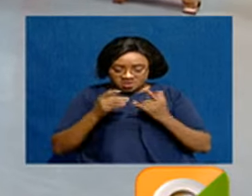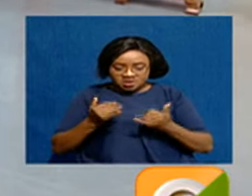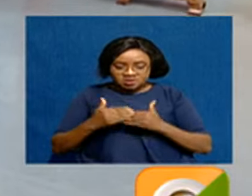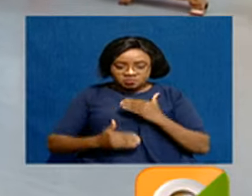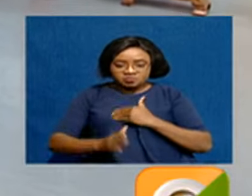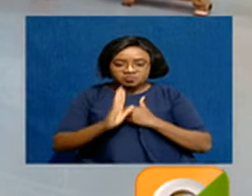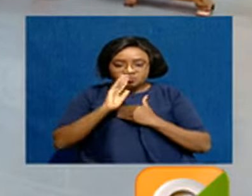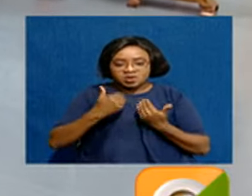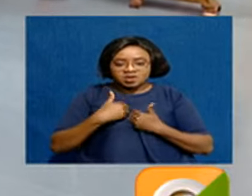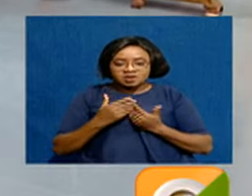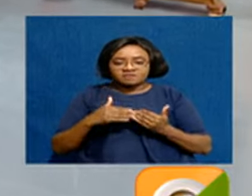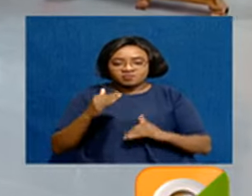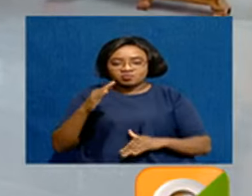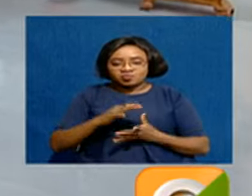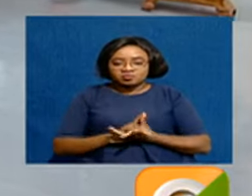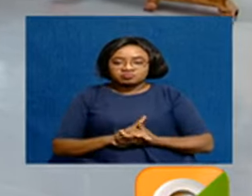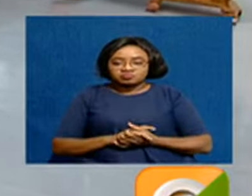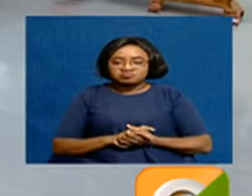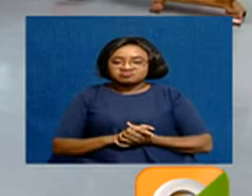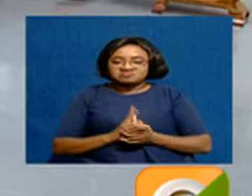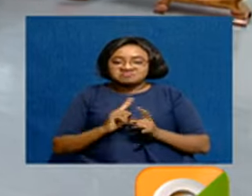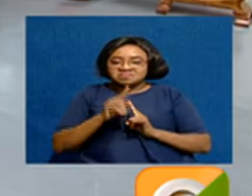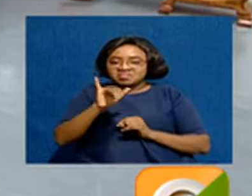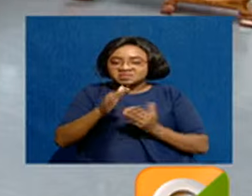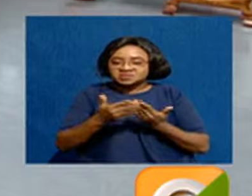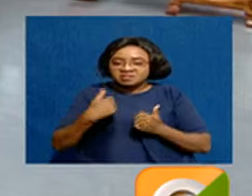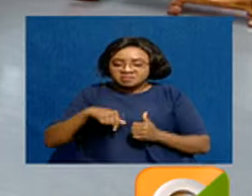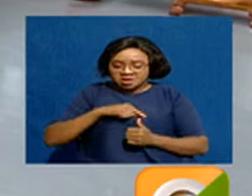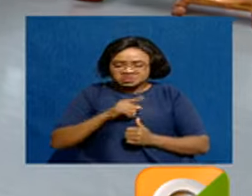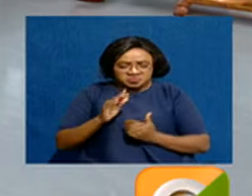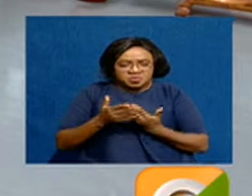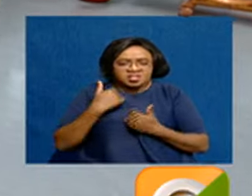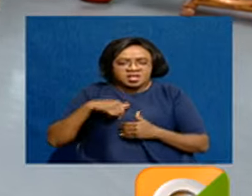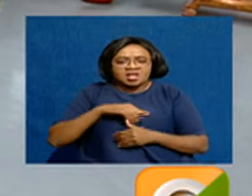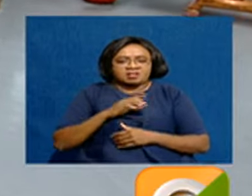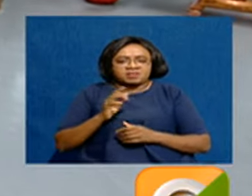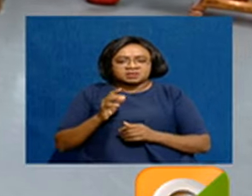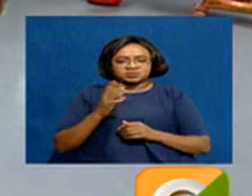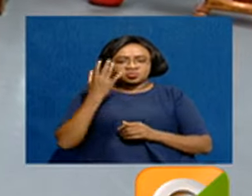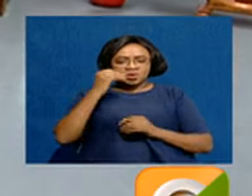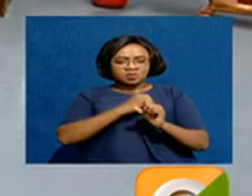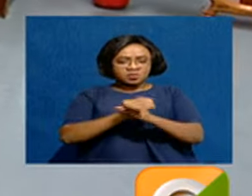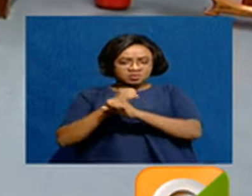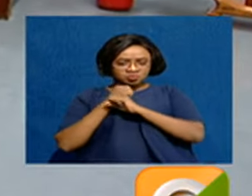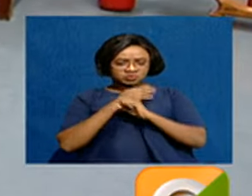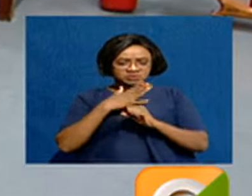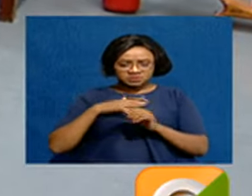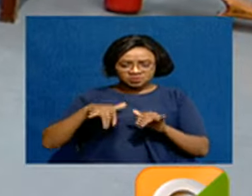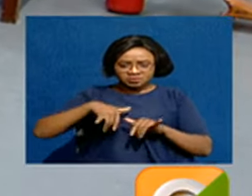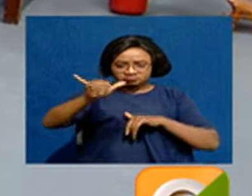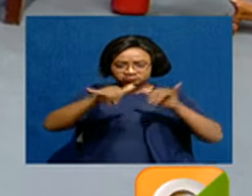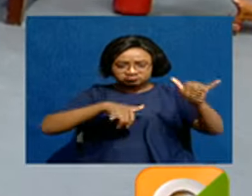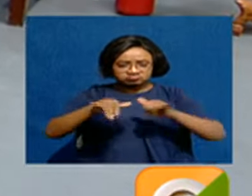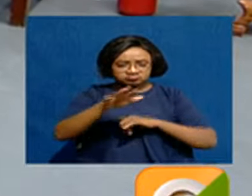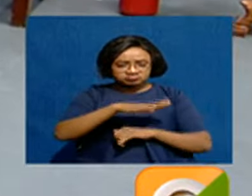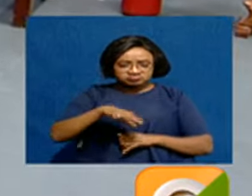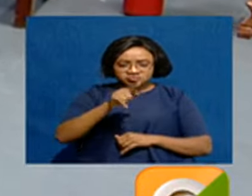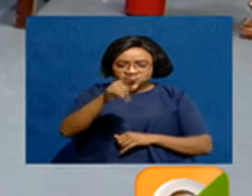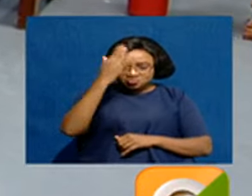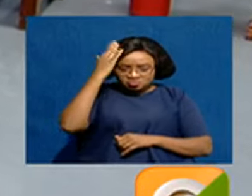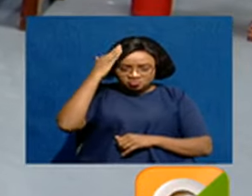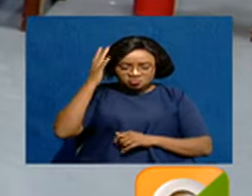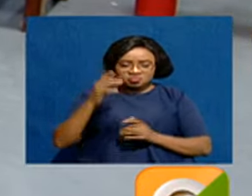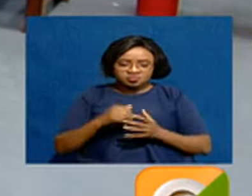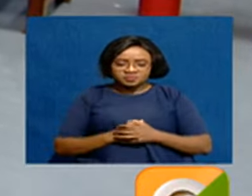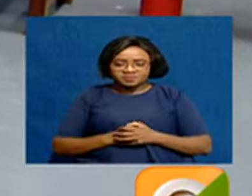Oh, how's that going to help? Oh, we are going to protect our airspace. You know what air defense system